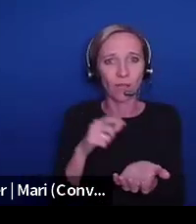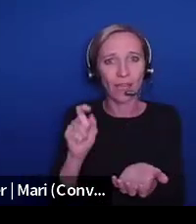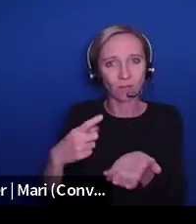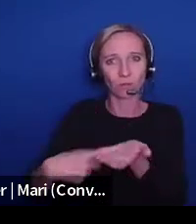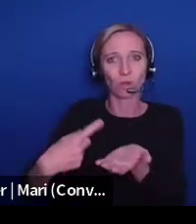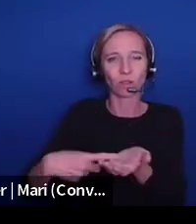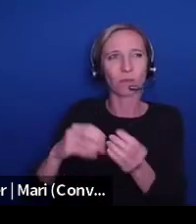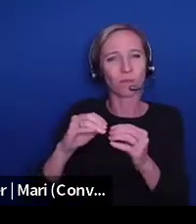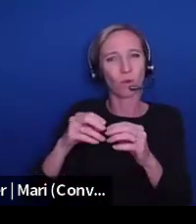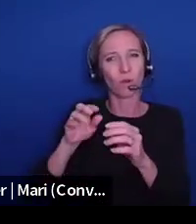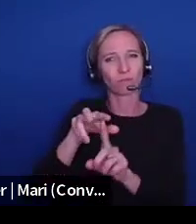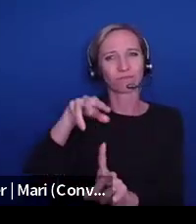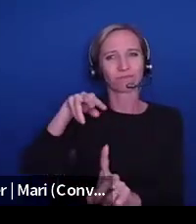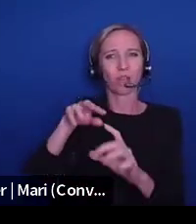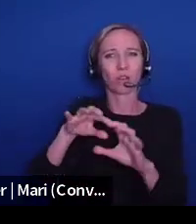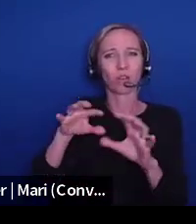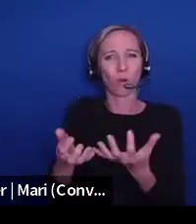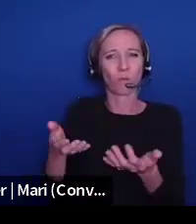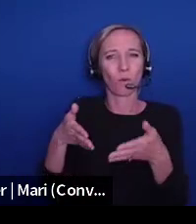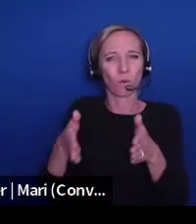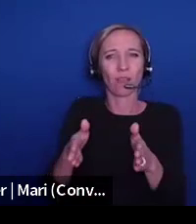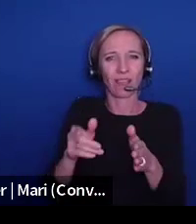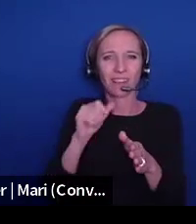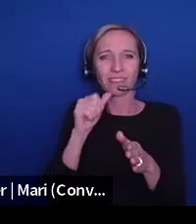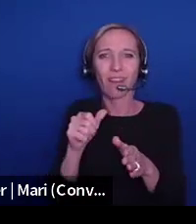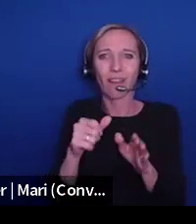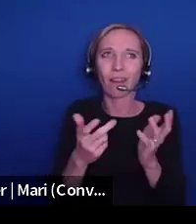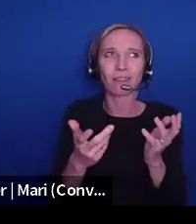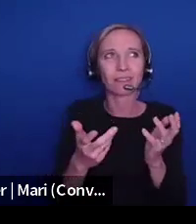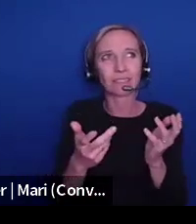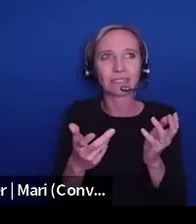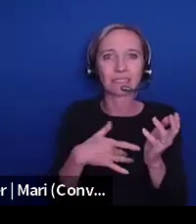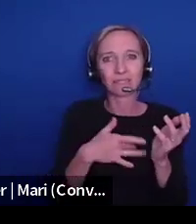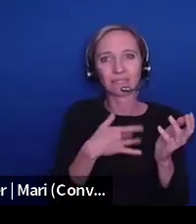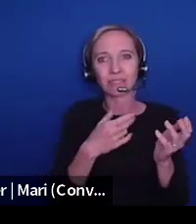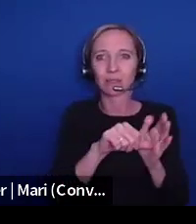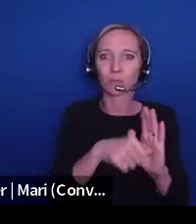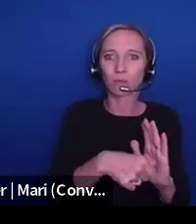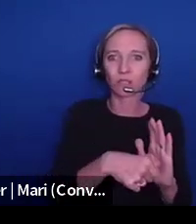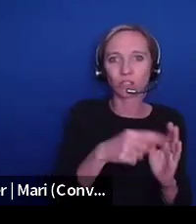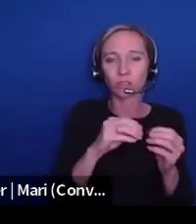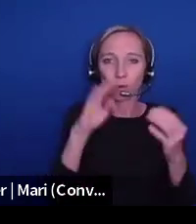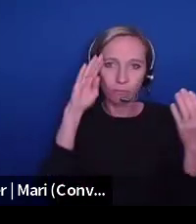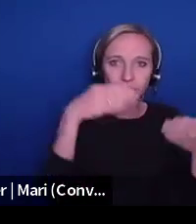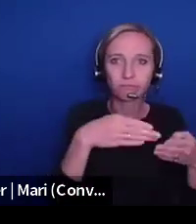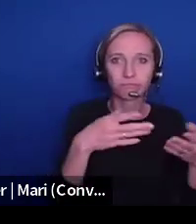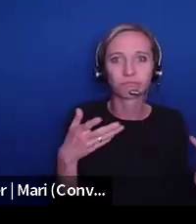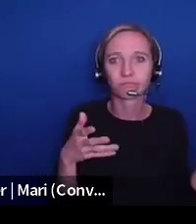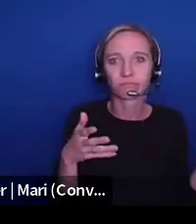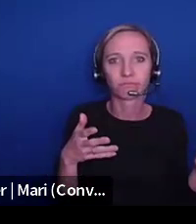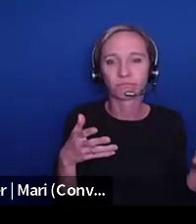about it in a more global way and not kind of giving the impression that it is more focused